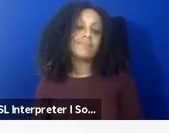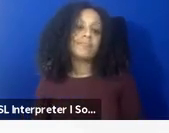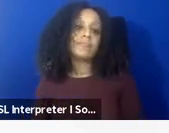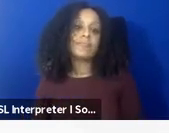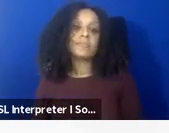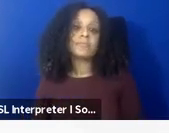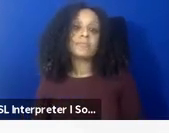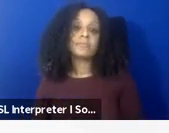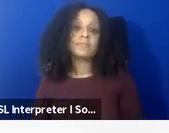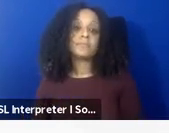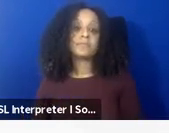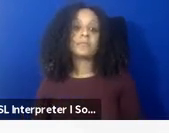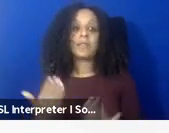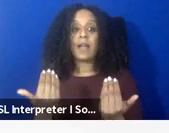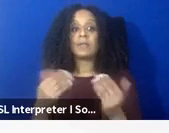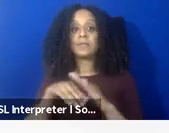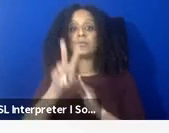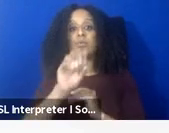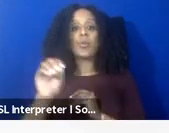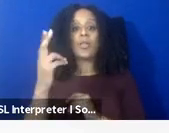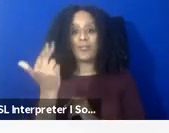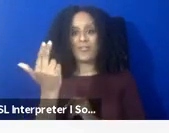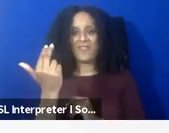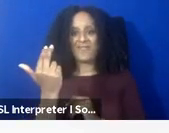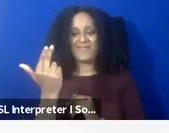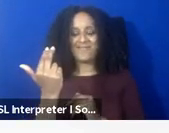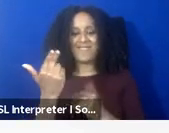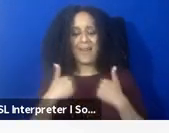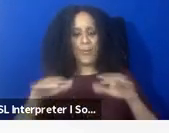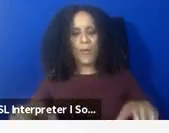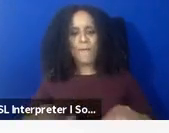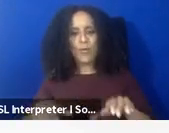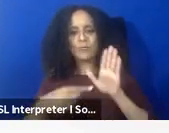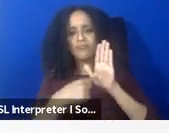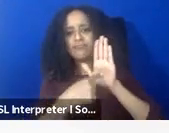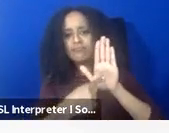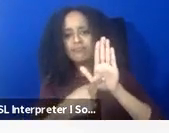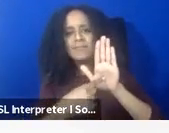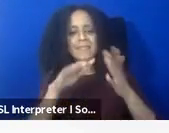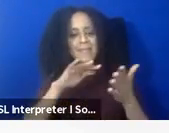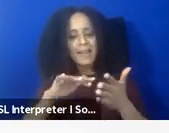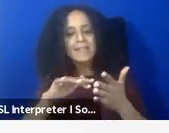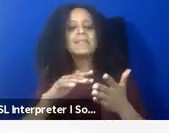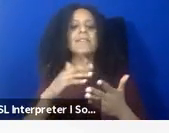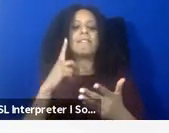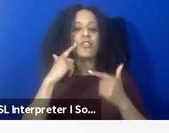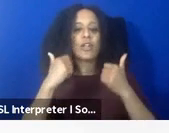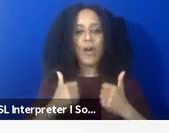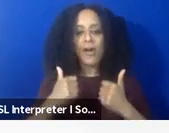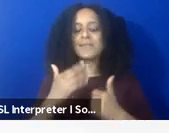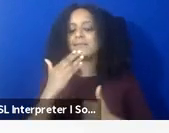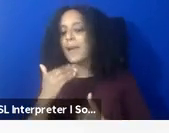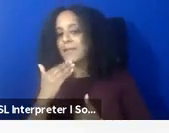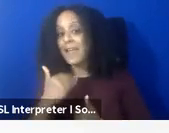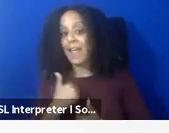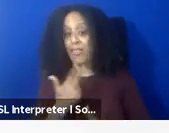Horikawa et al. In 2013 performed a meta-analysis of studies of diabetes and hearing loss. They used 13